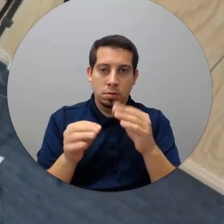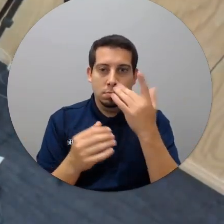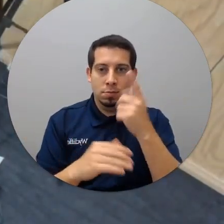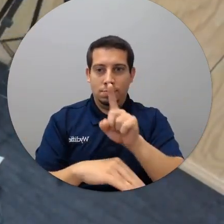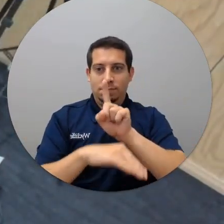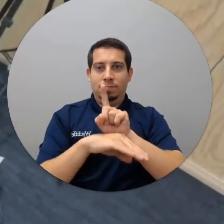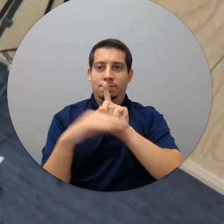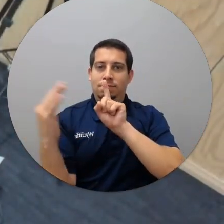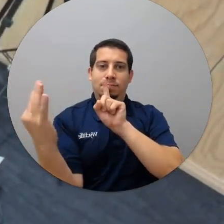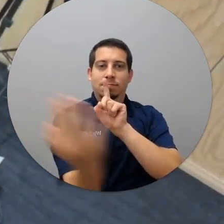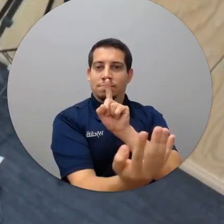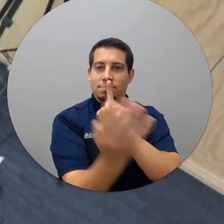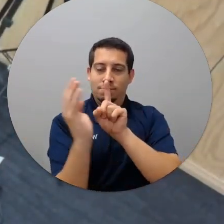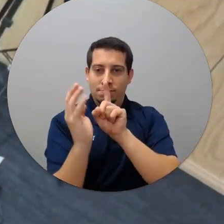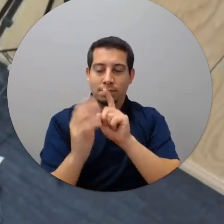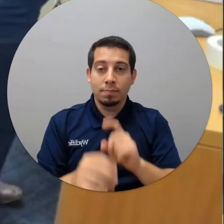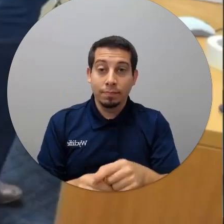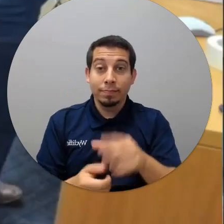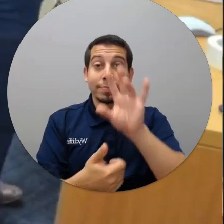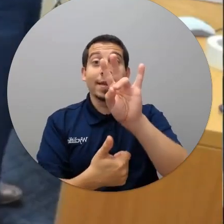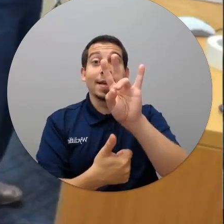over those positions.